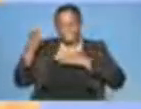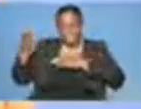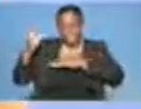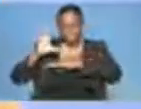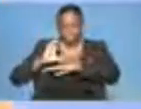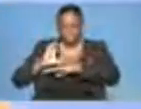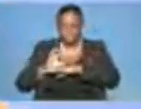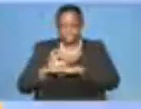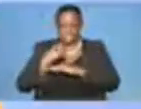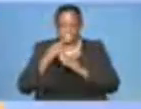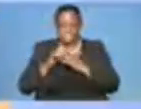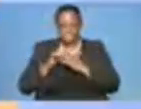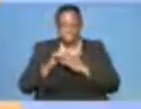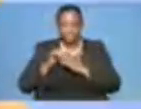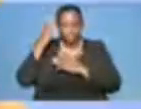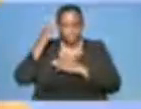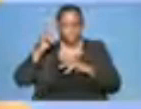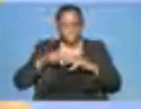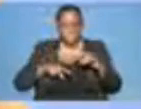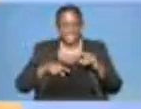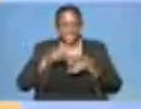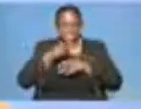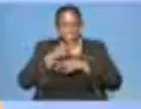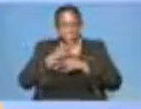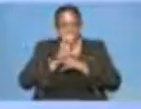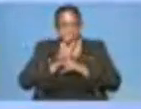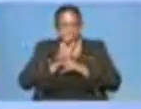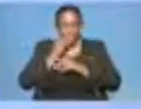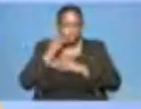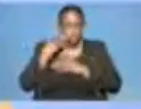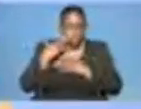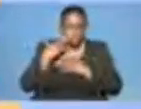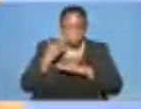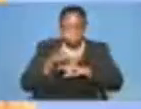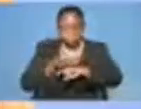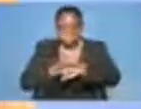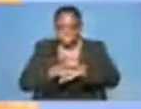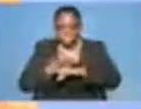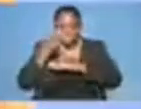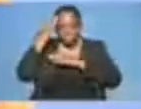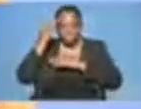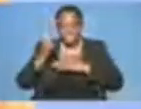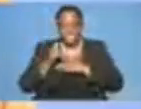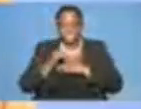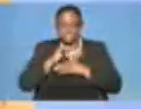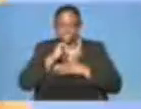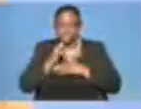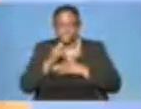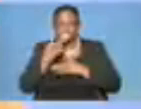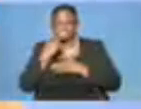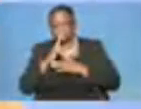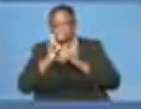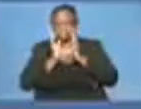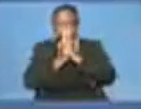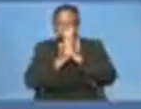private capacity of our homes and also within secluded areas such as even a beach or whatever, we consume our sacrament and we give praises